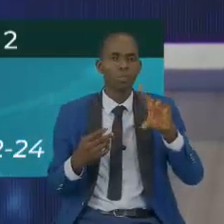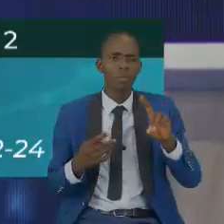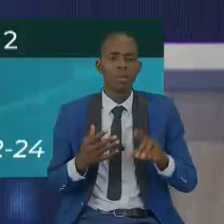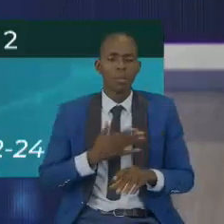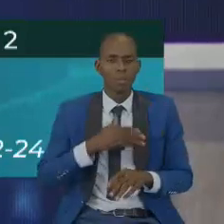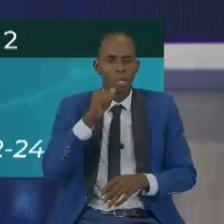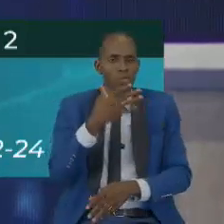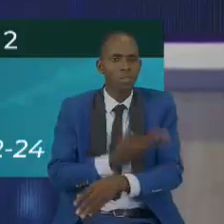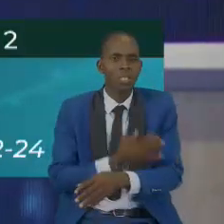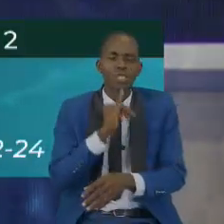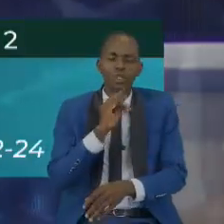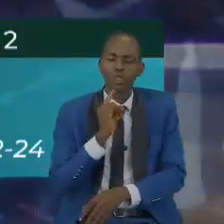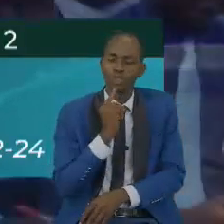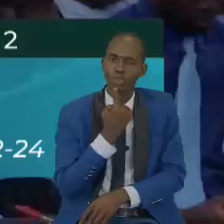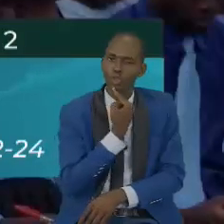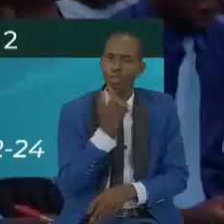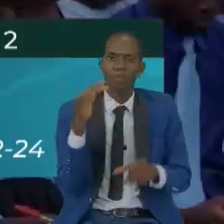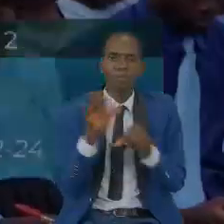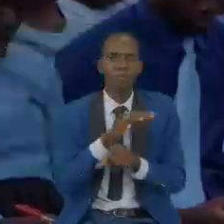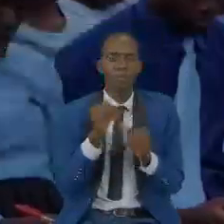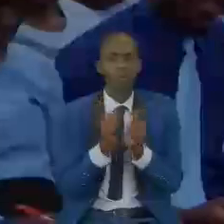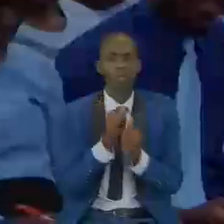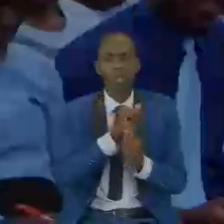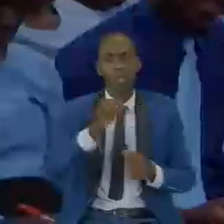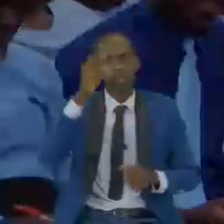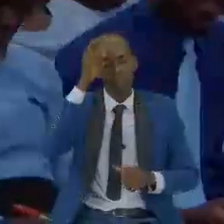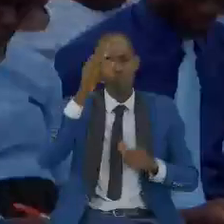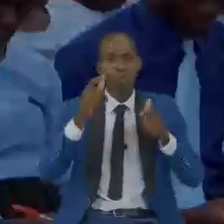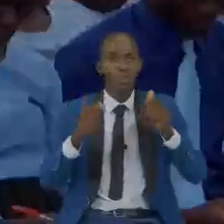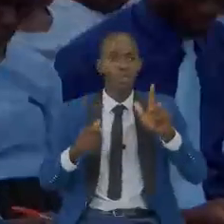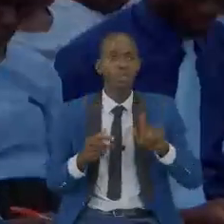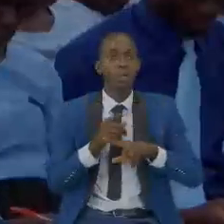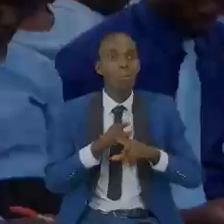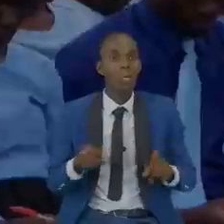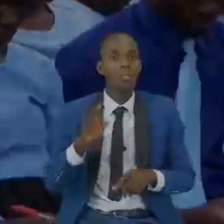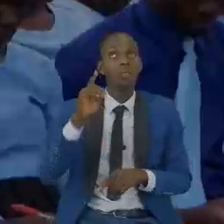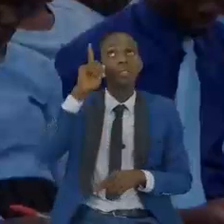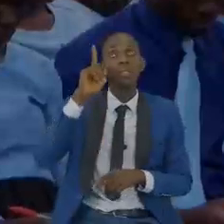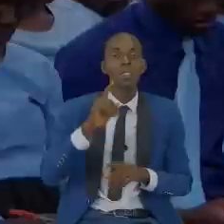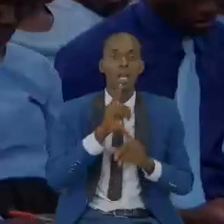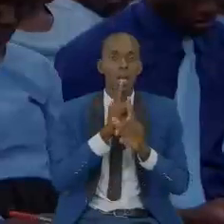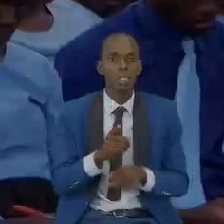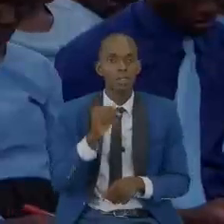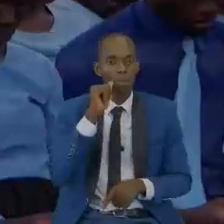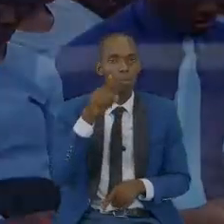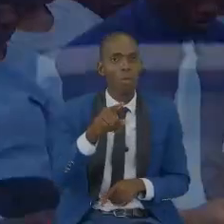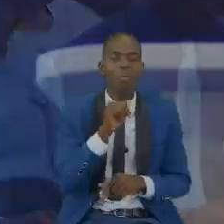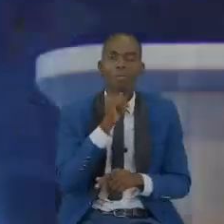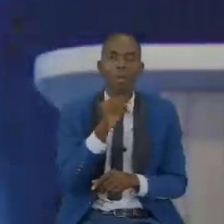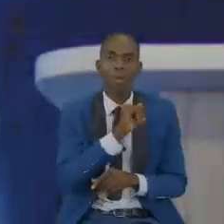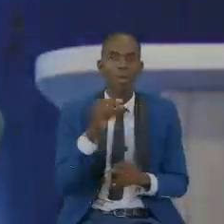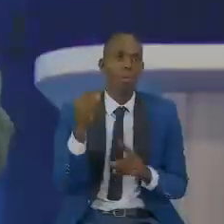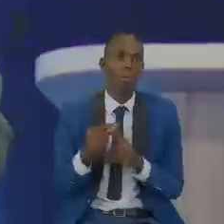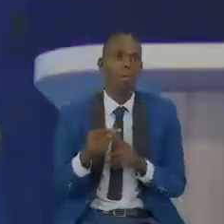the devil. Verse 23, in verse 23, but he answered her not a word. And